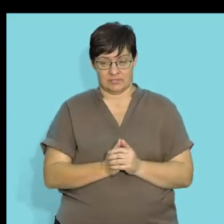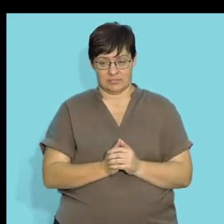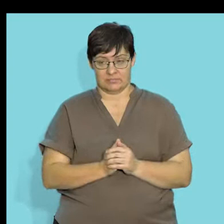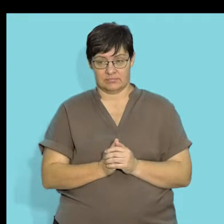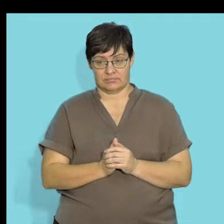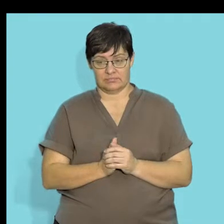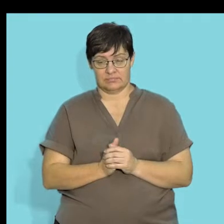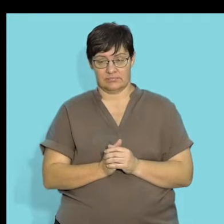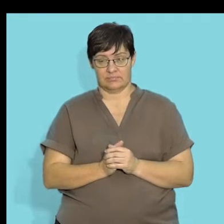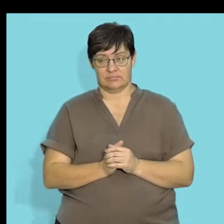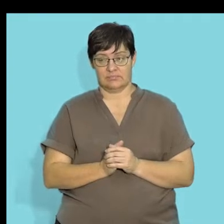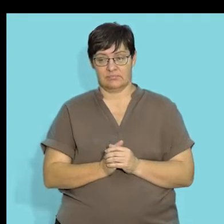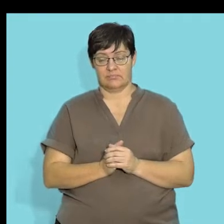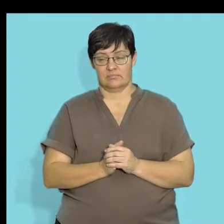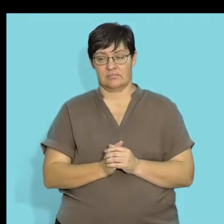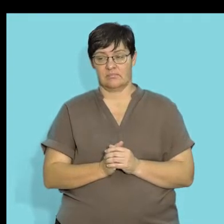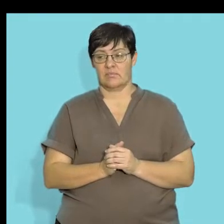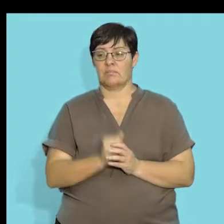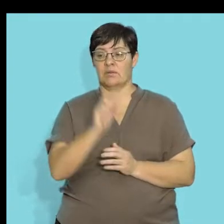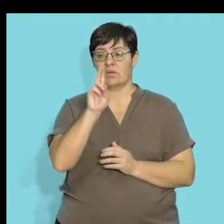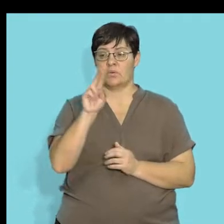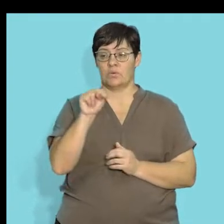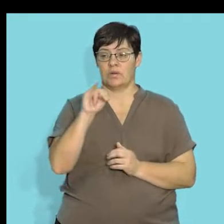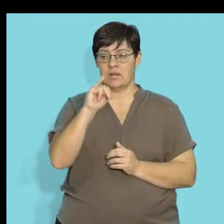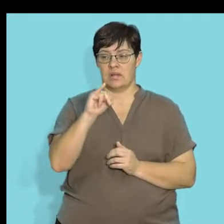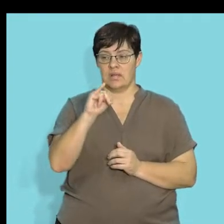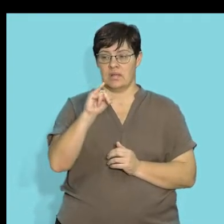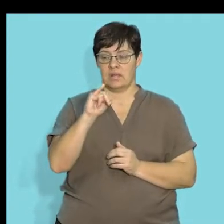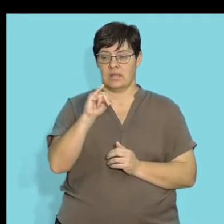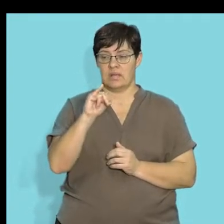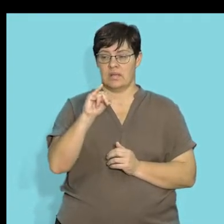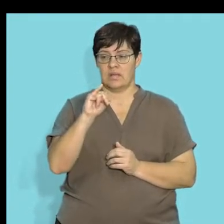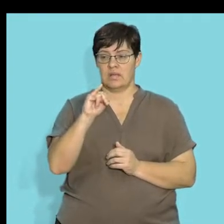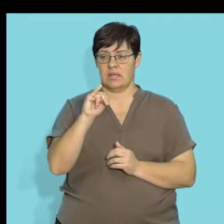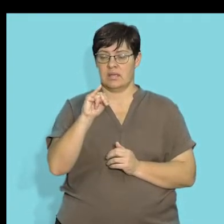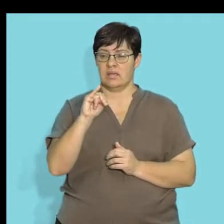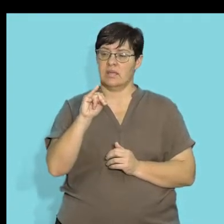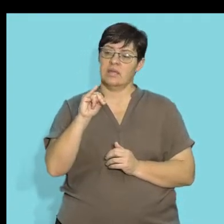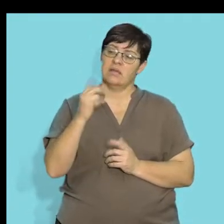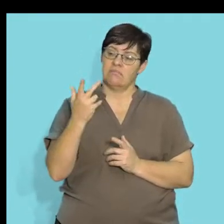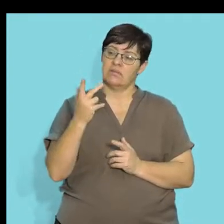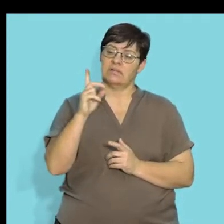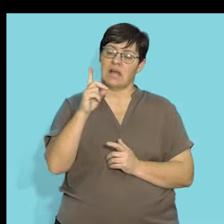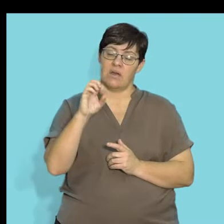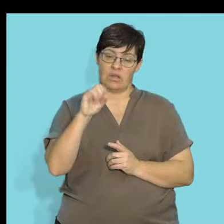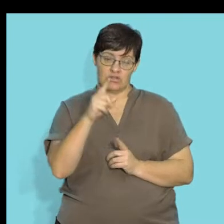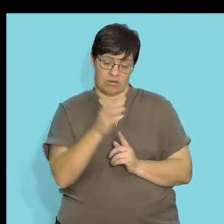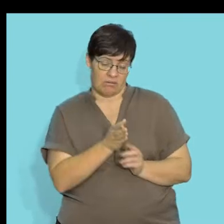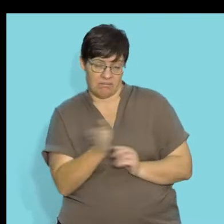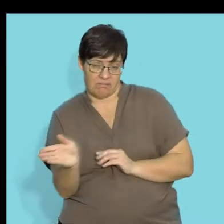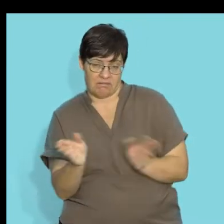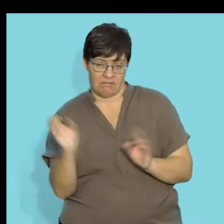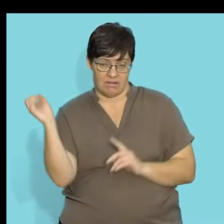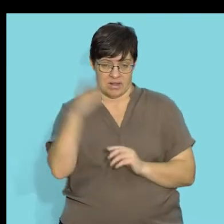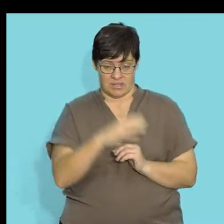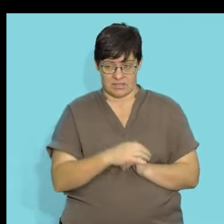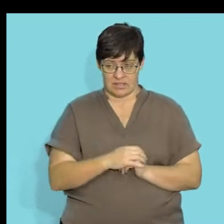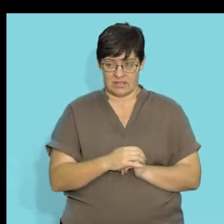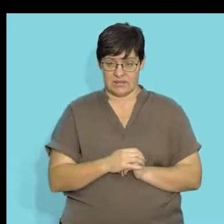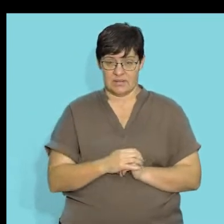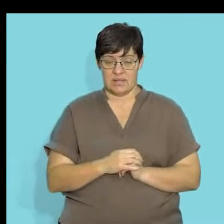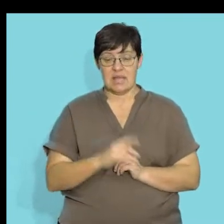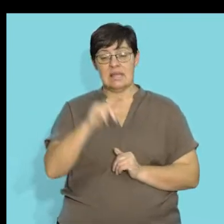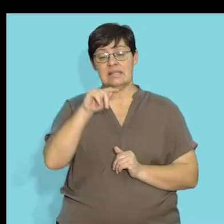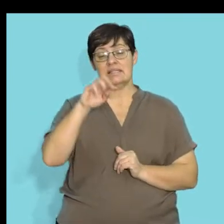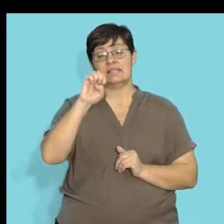being expressed. So that is a unidirectional direction of light. Stems and leaves usually